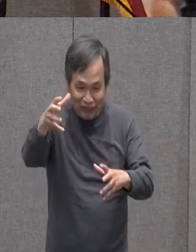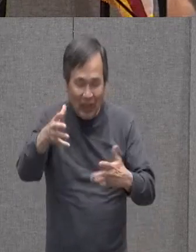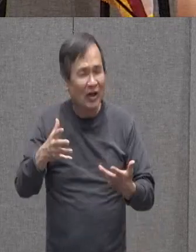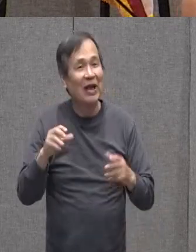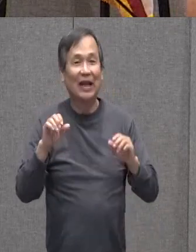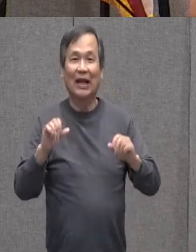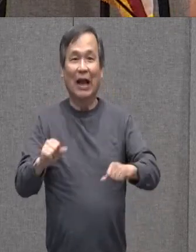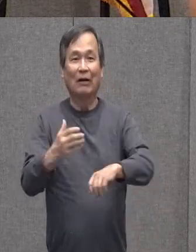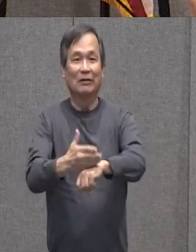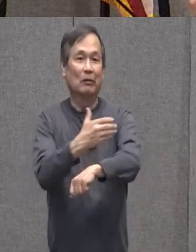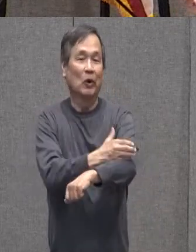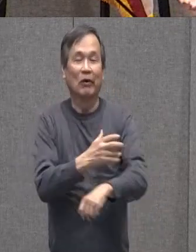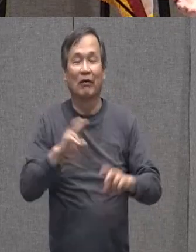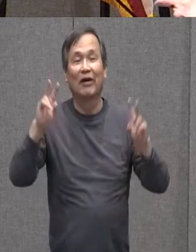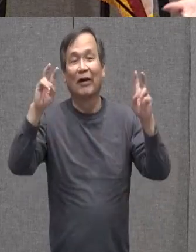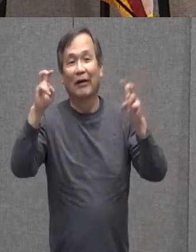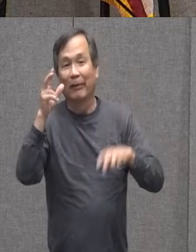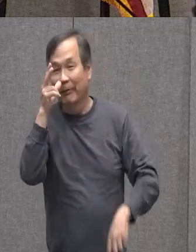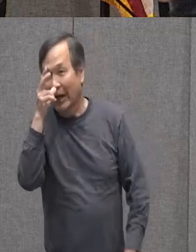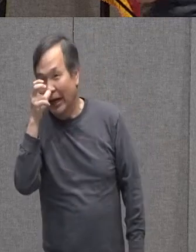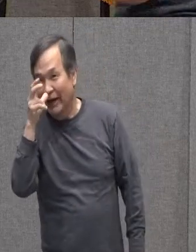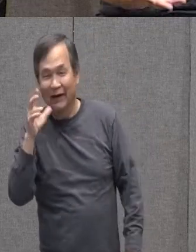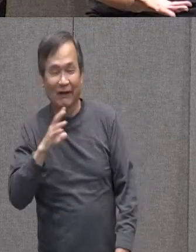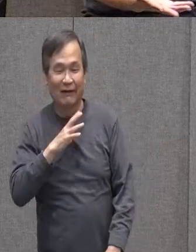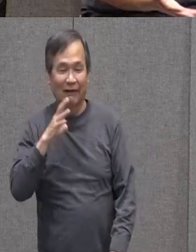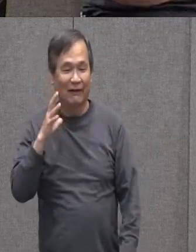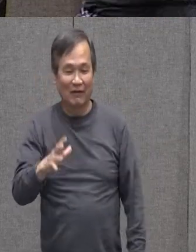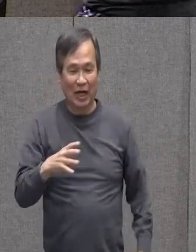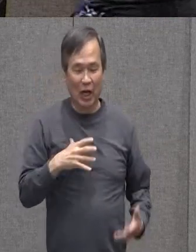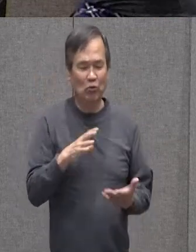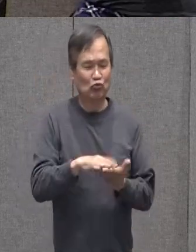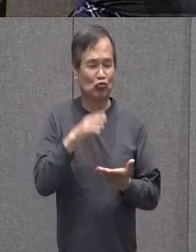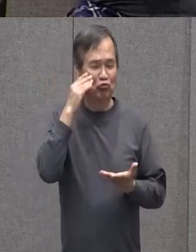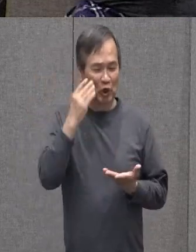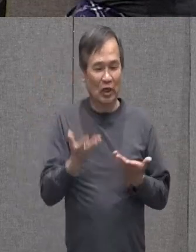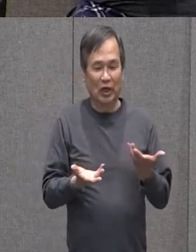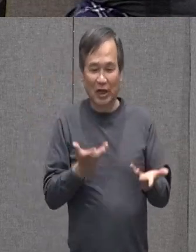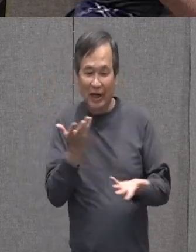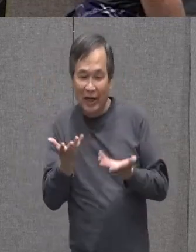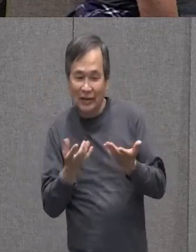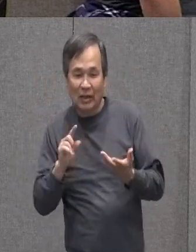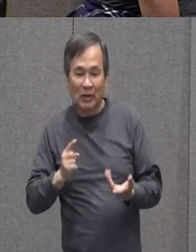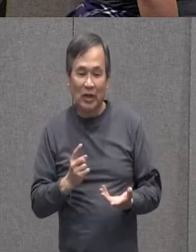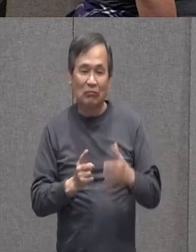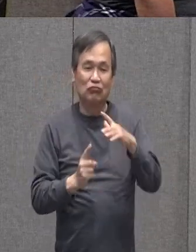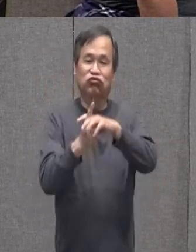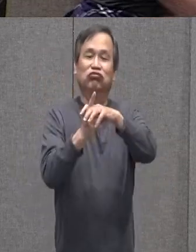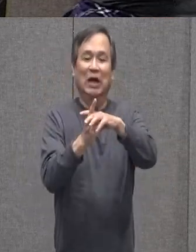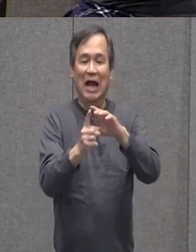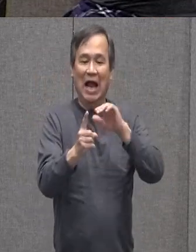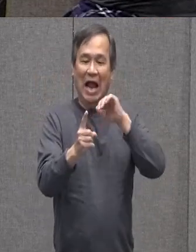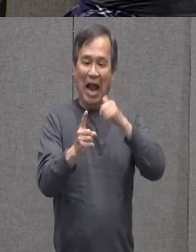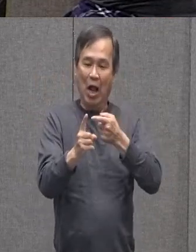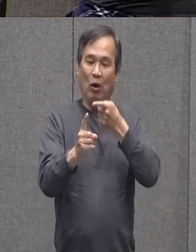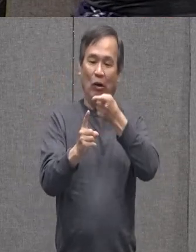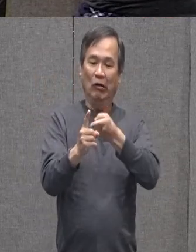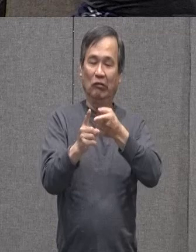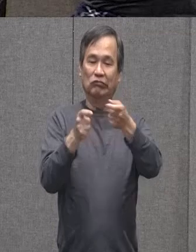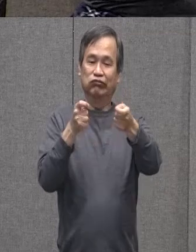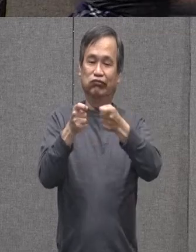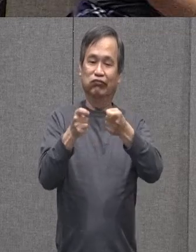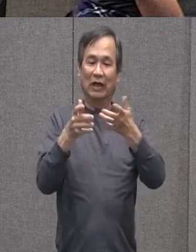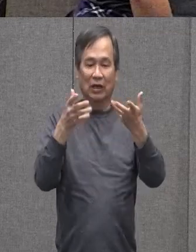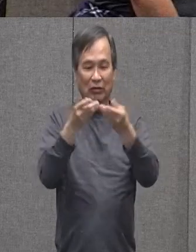happens or we find a bug, that's perfect because we're actually learning when something like that happens. And so from there, we ask